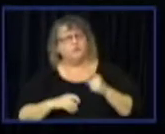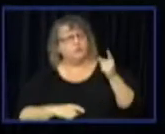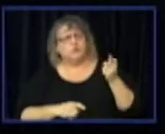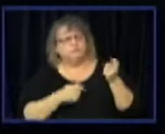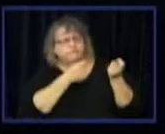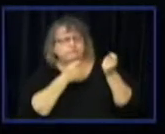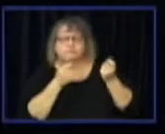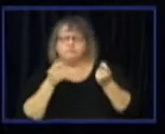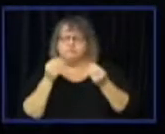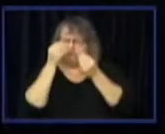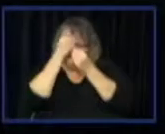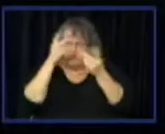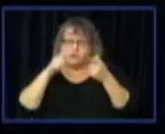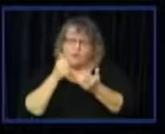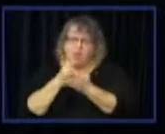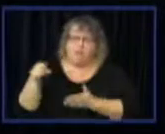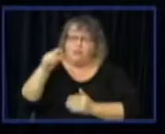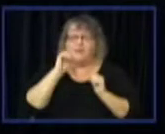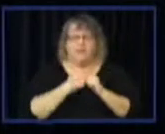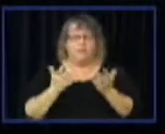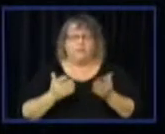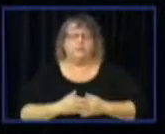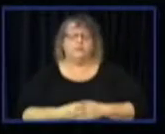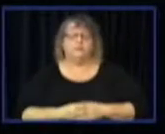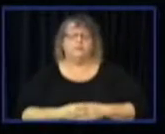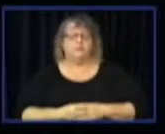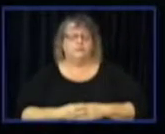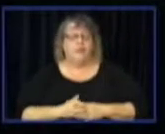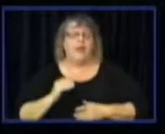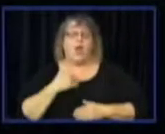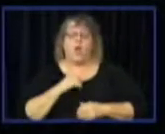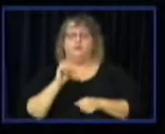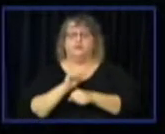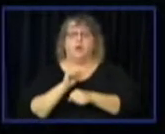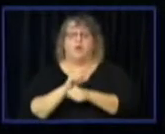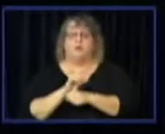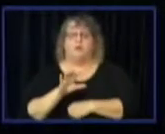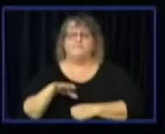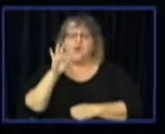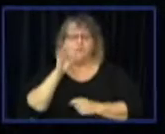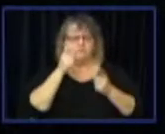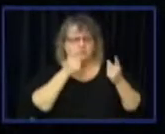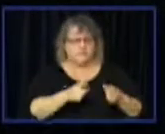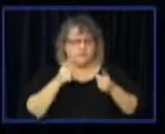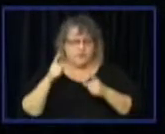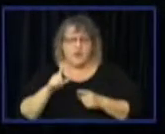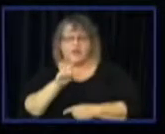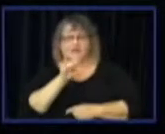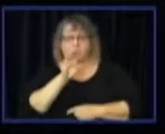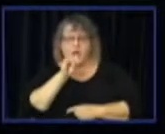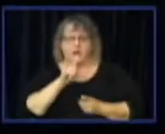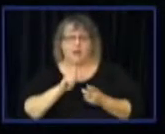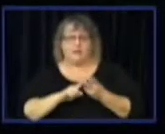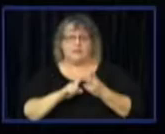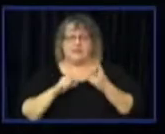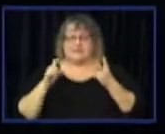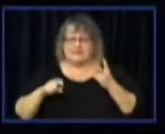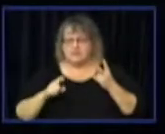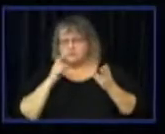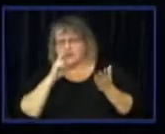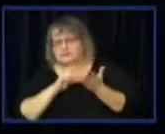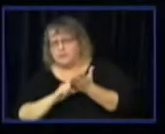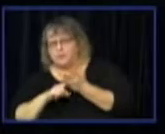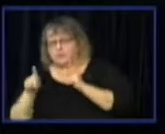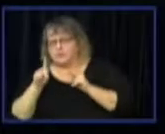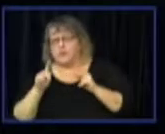How could having that information help? Well, you know, we are tasked with finding the incidence and prevalence and the needs of